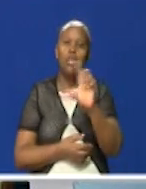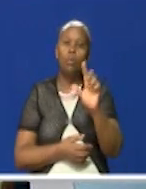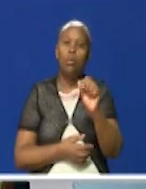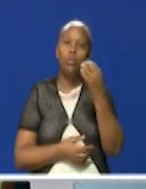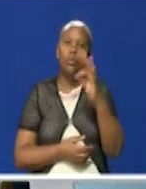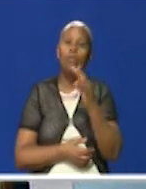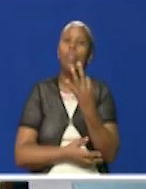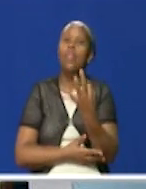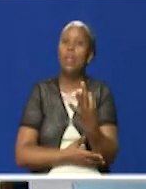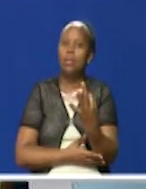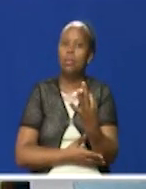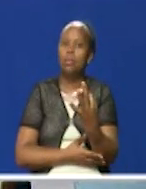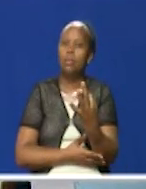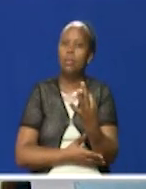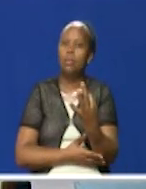3.